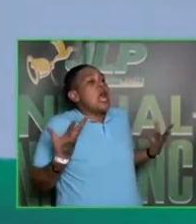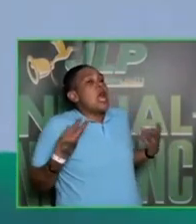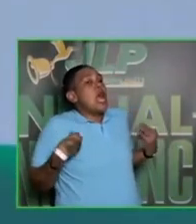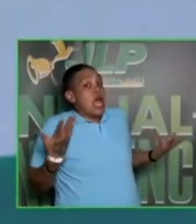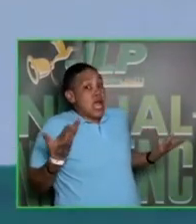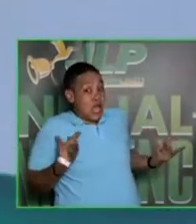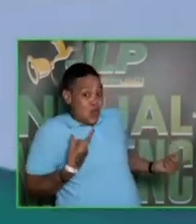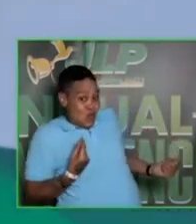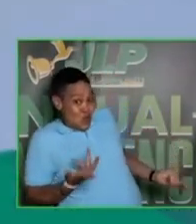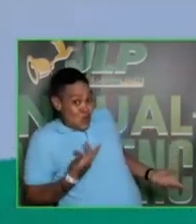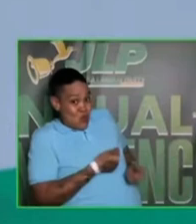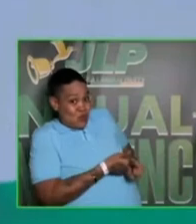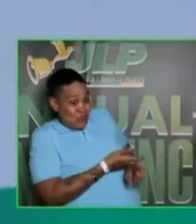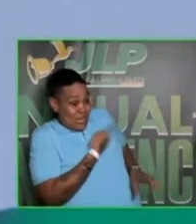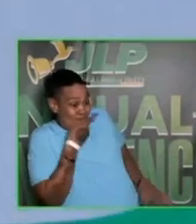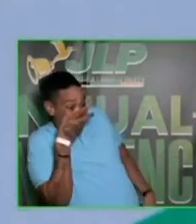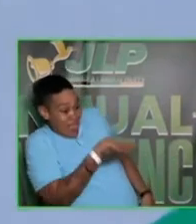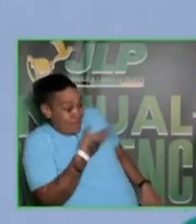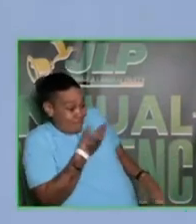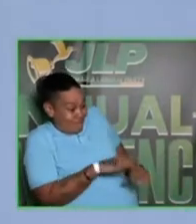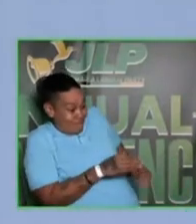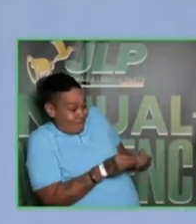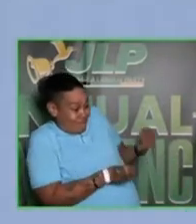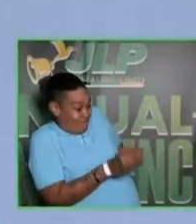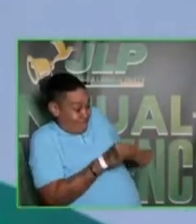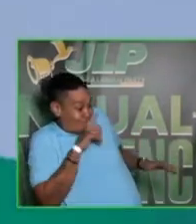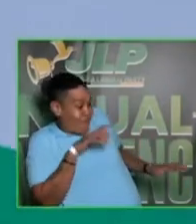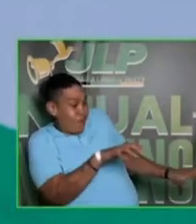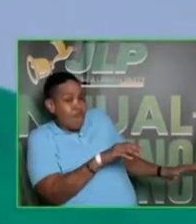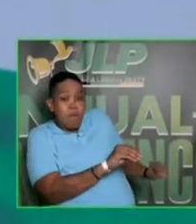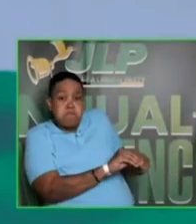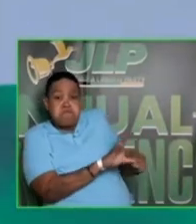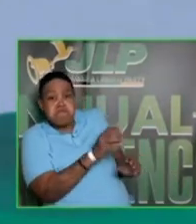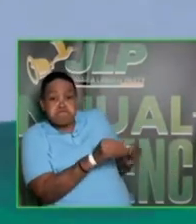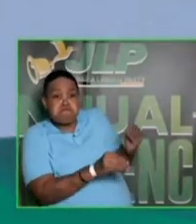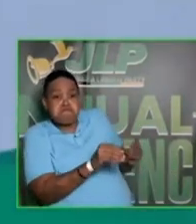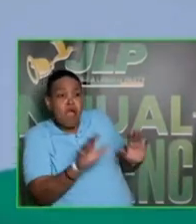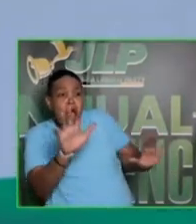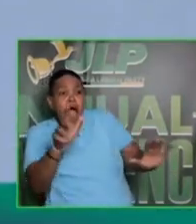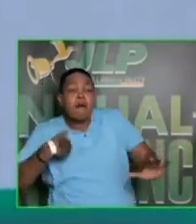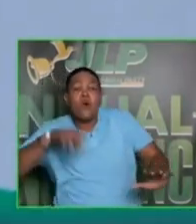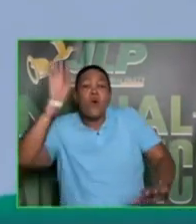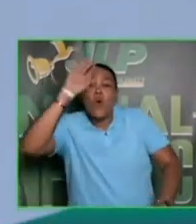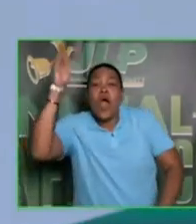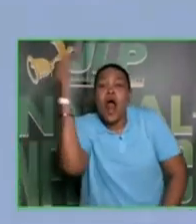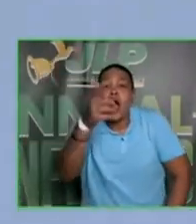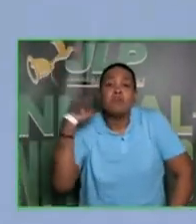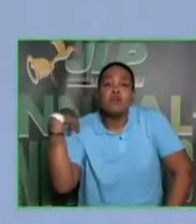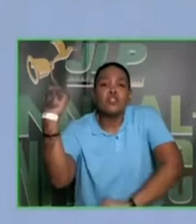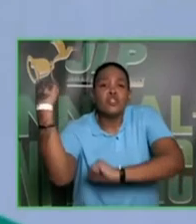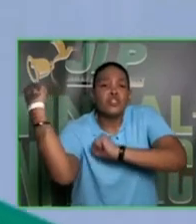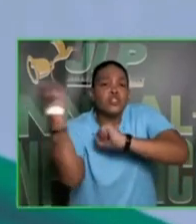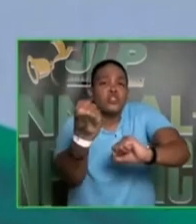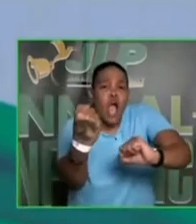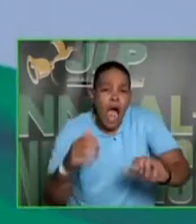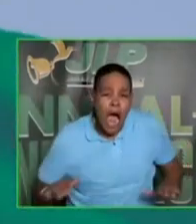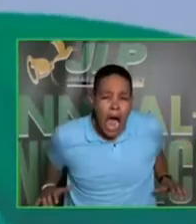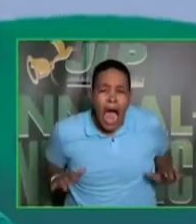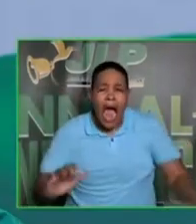this is also increasing economic activity. When we say we're going to get strong and active